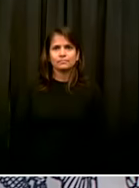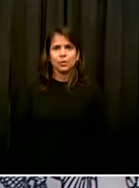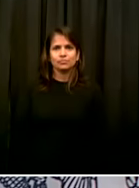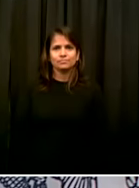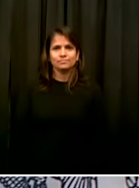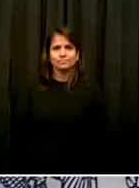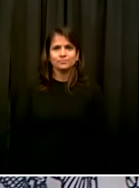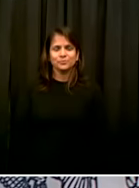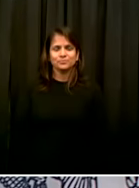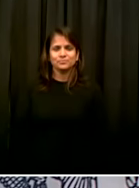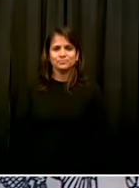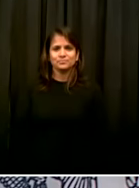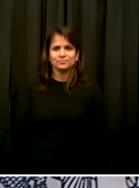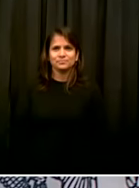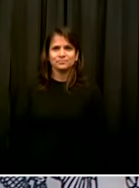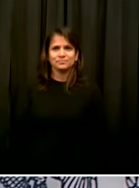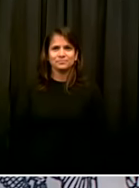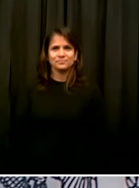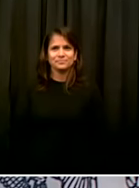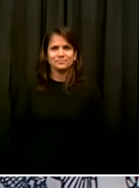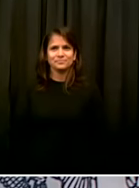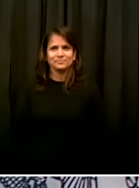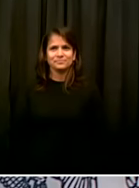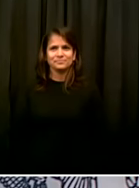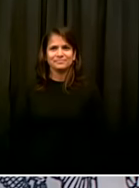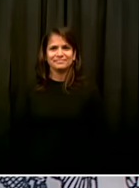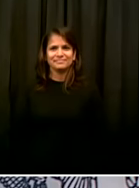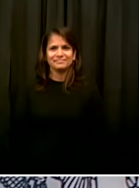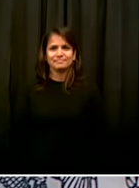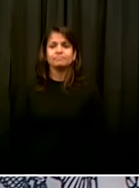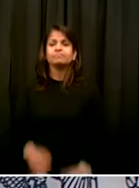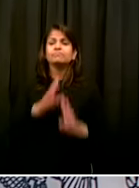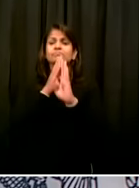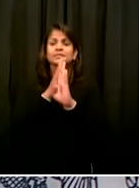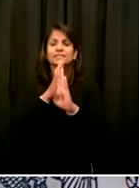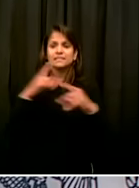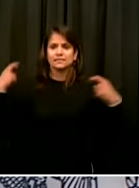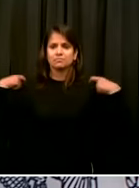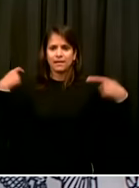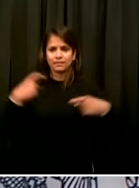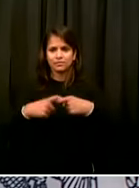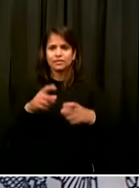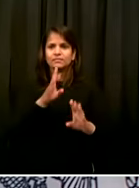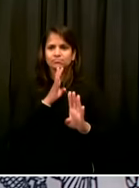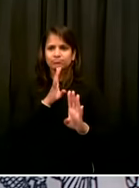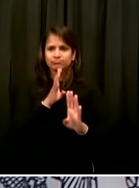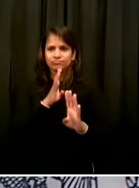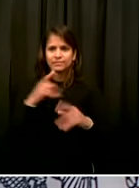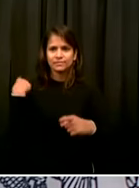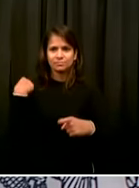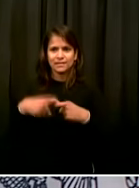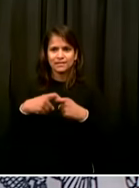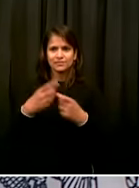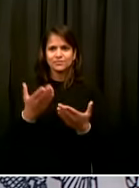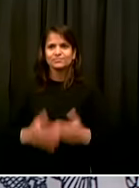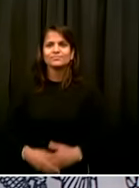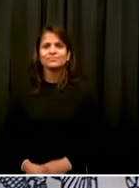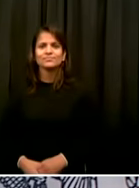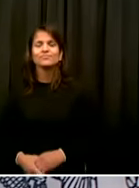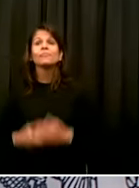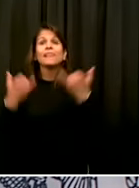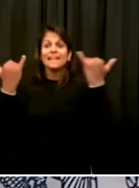Y tenemos que continuar con el progreso que hemos logrado. With that, let's turn to our colleagues in the